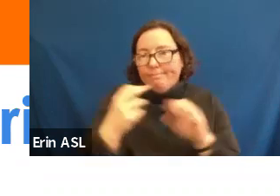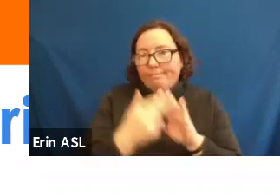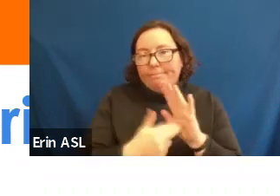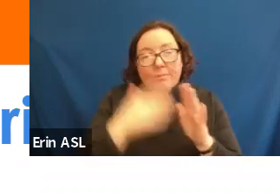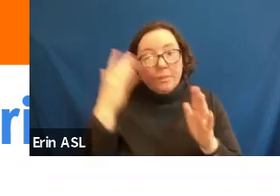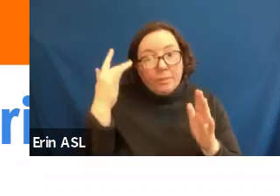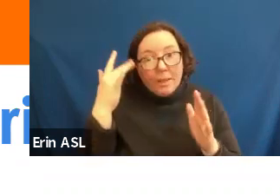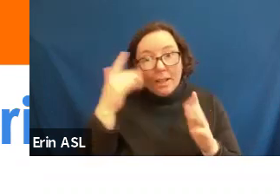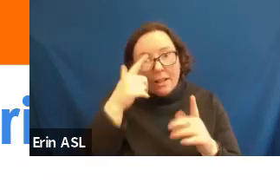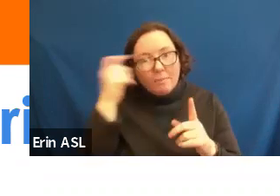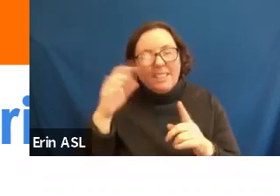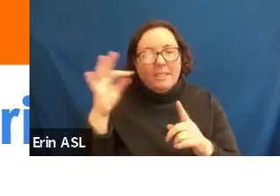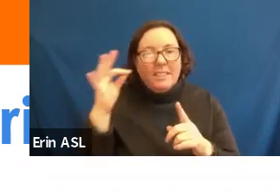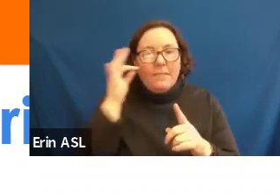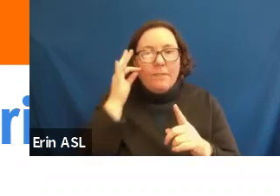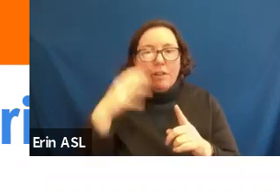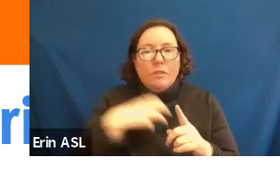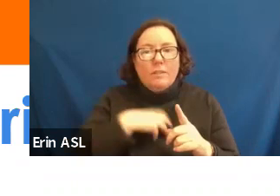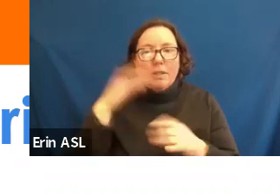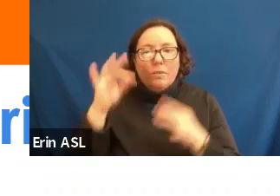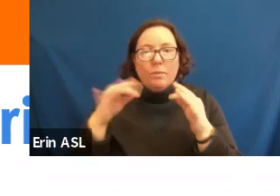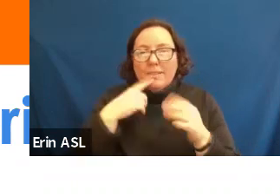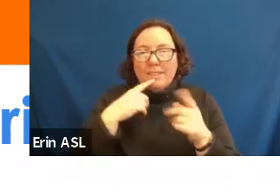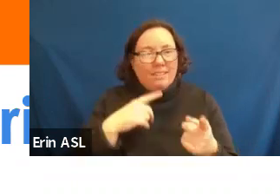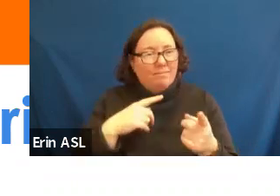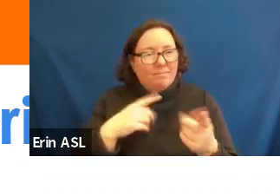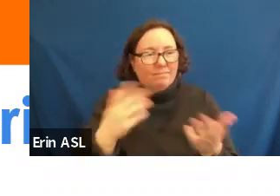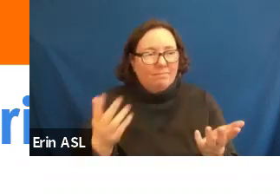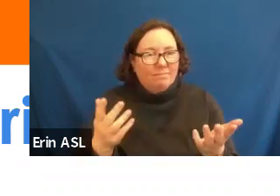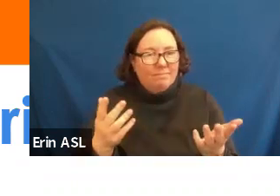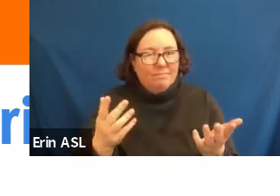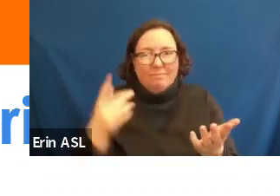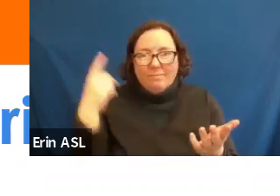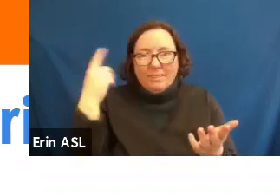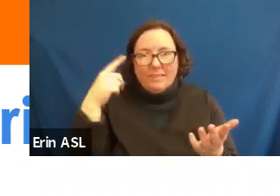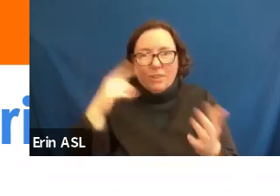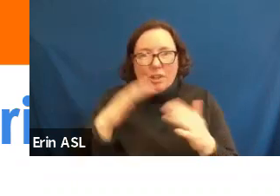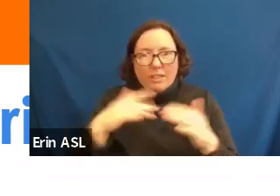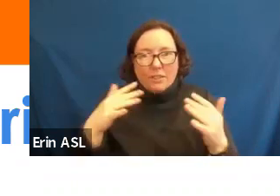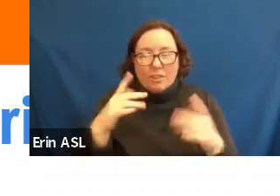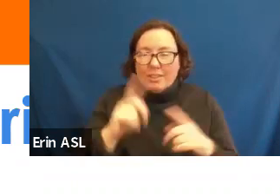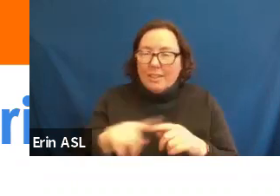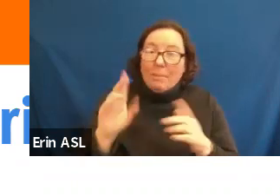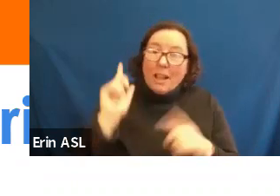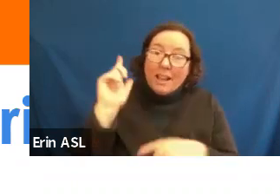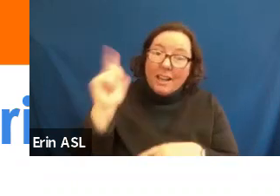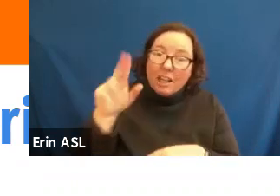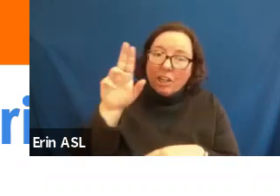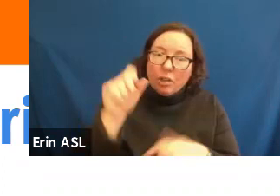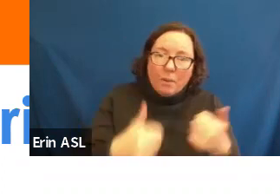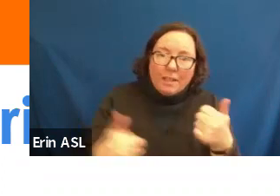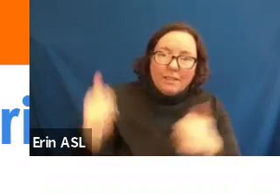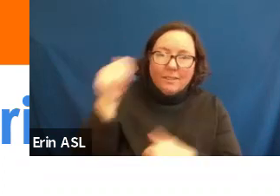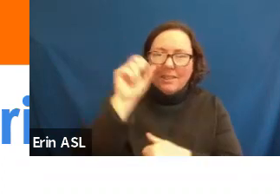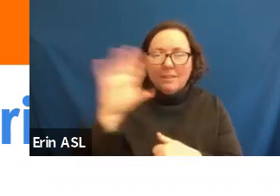The Federal Appeals Court said there was no interest in diversity. However, the US Supreme Court has